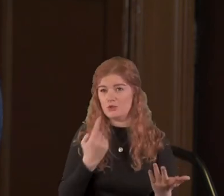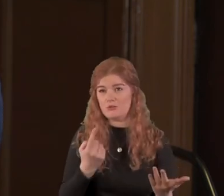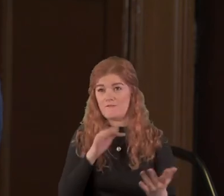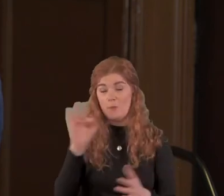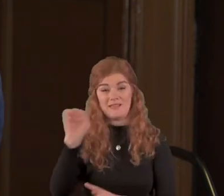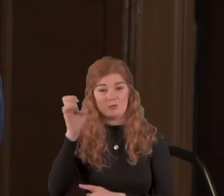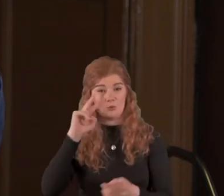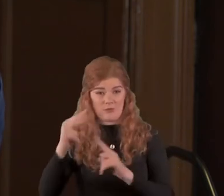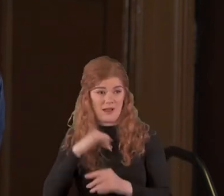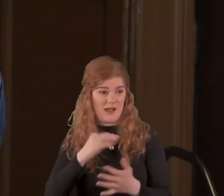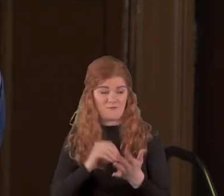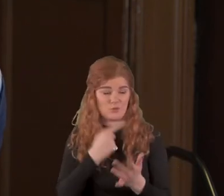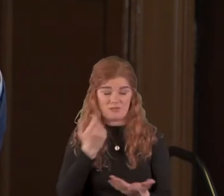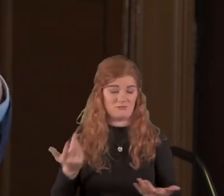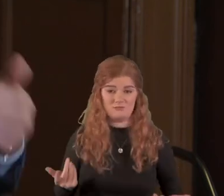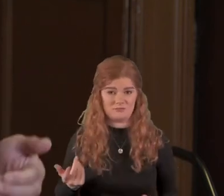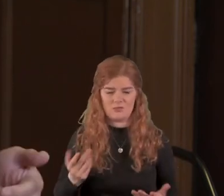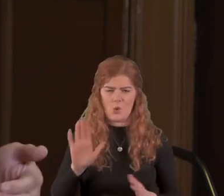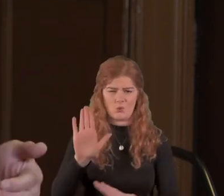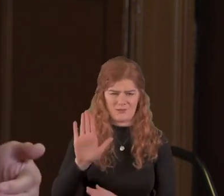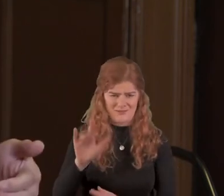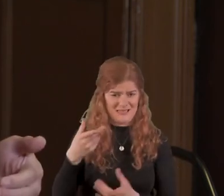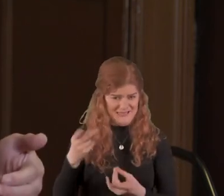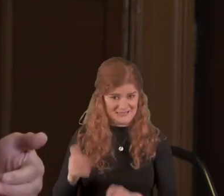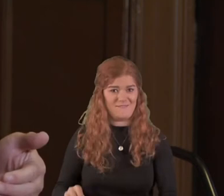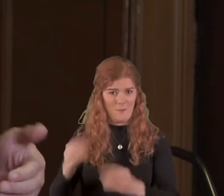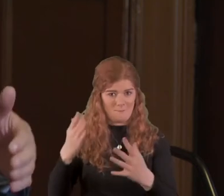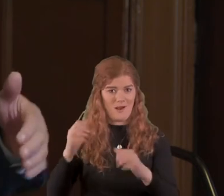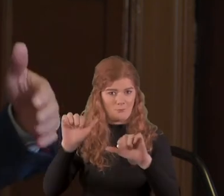British point of view, I'd have to say, wait a minute, this was a compromise.